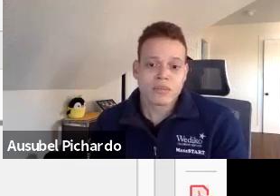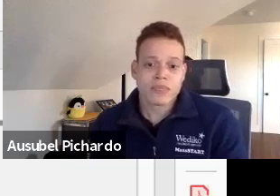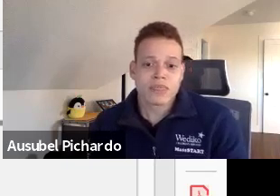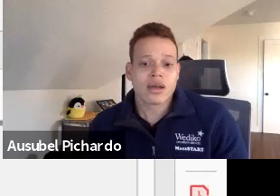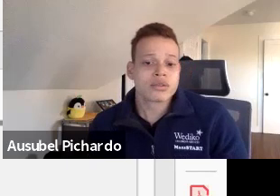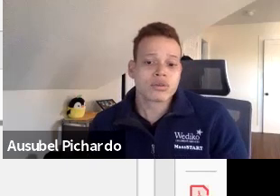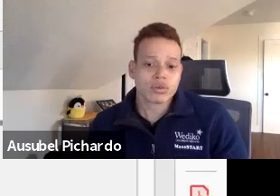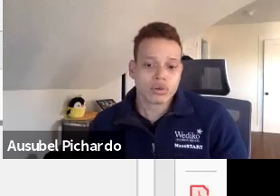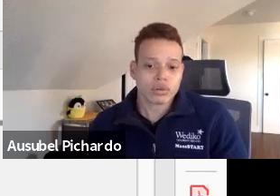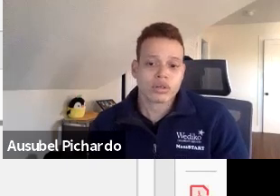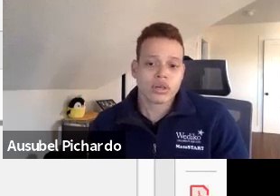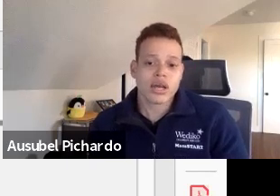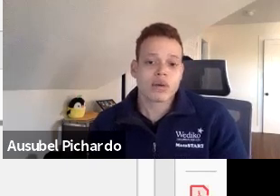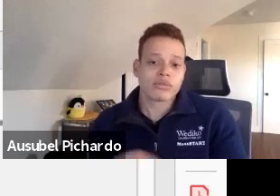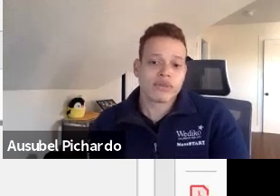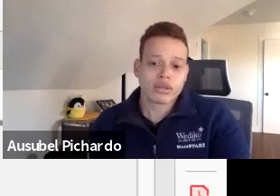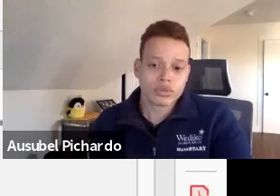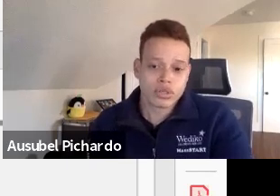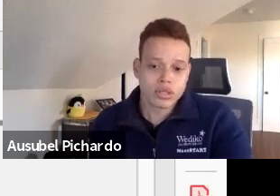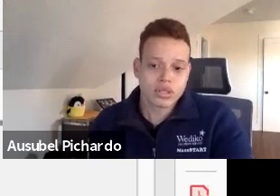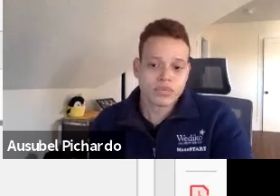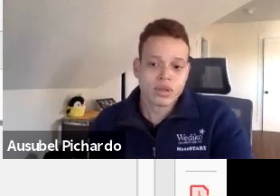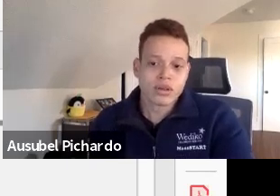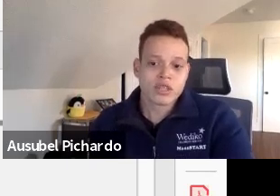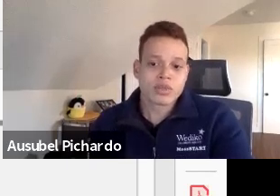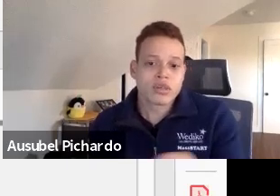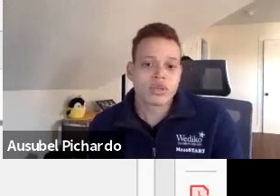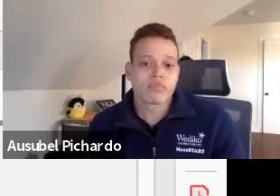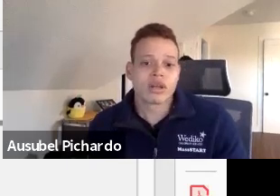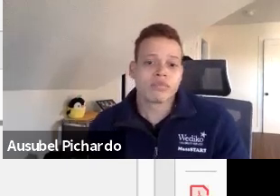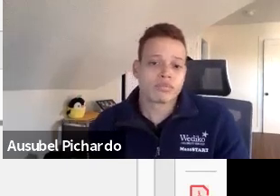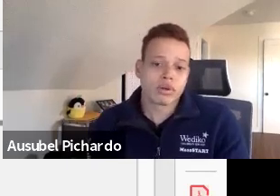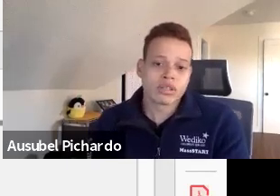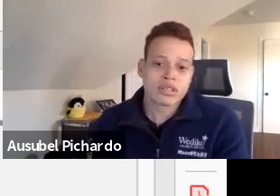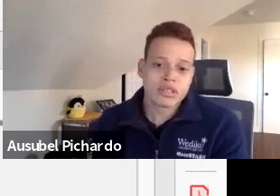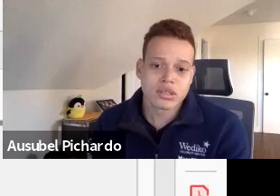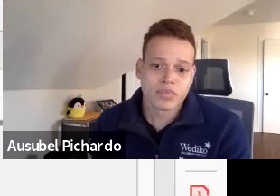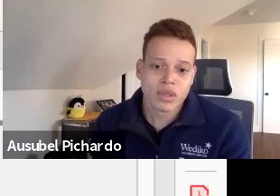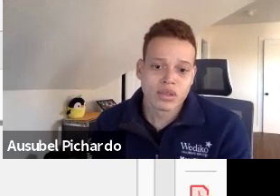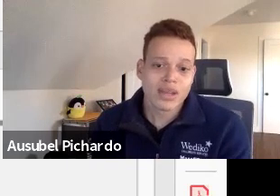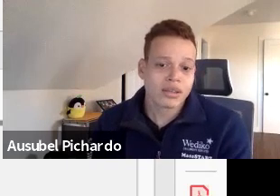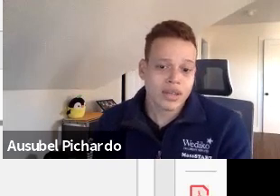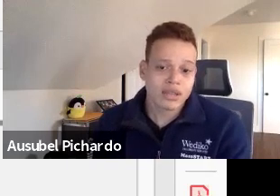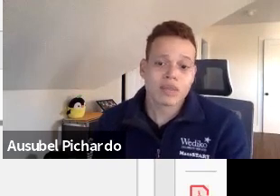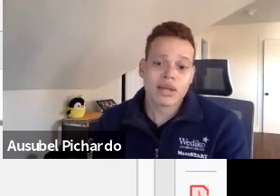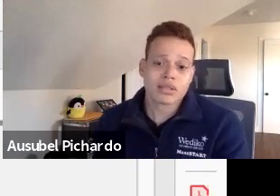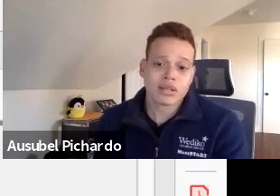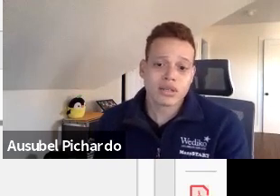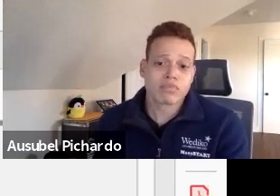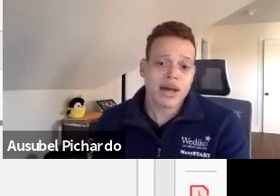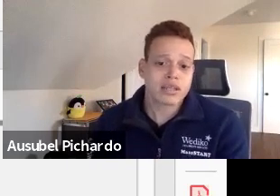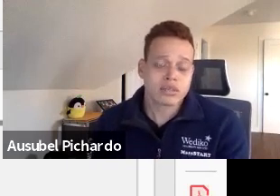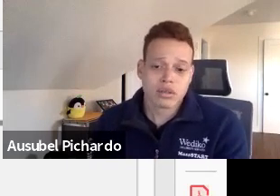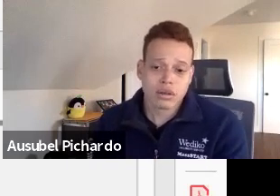plays a critical role in how we define those things, especially when developing policies that can